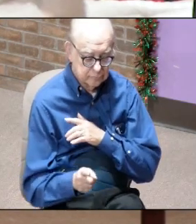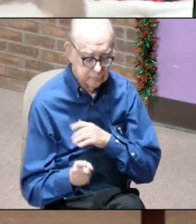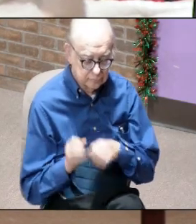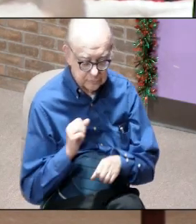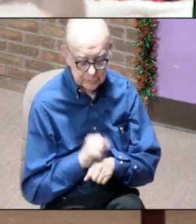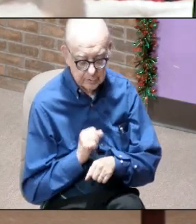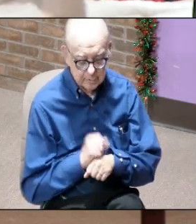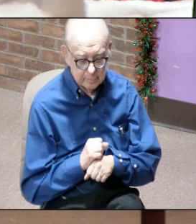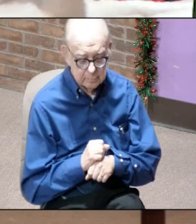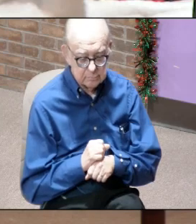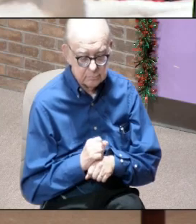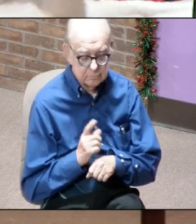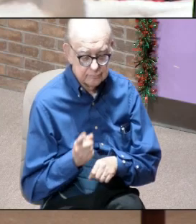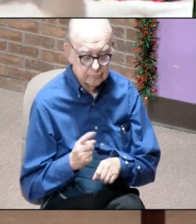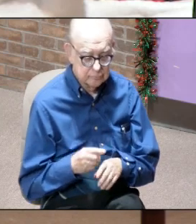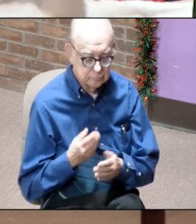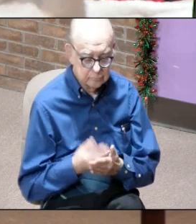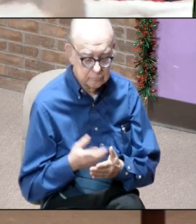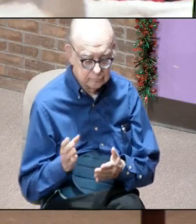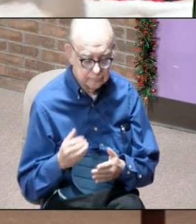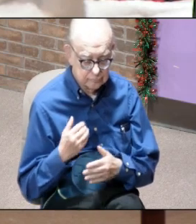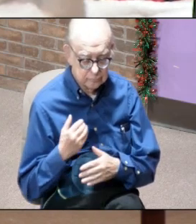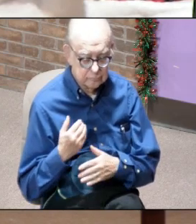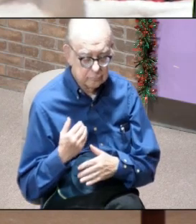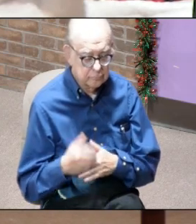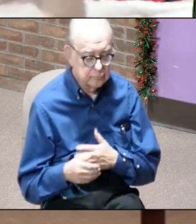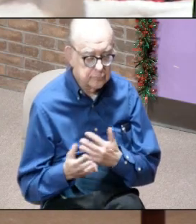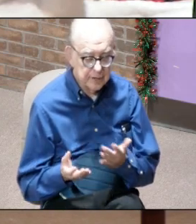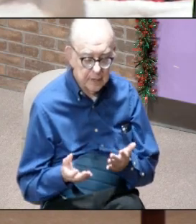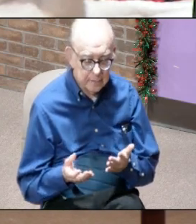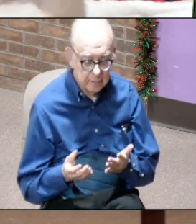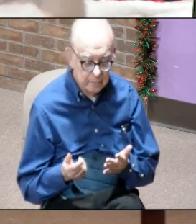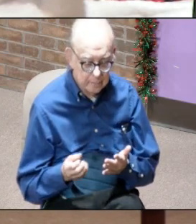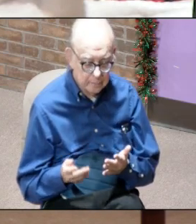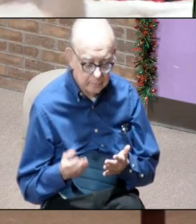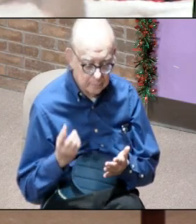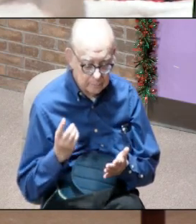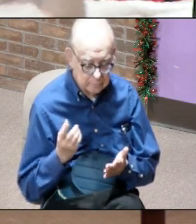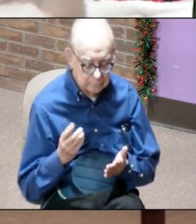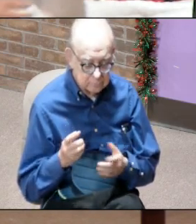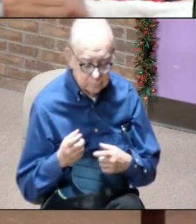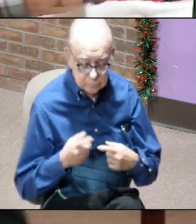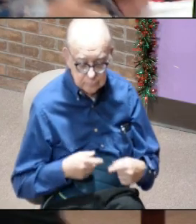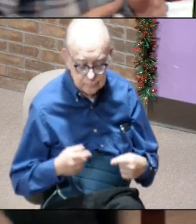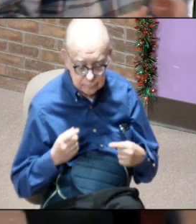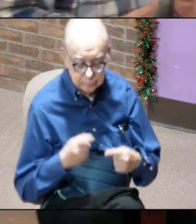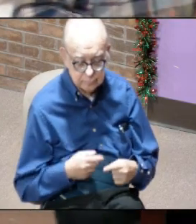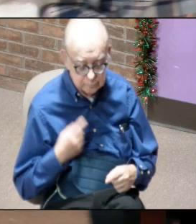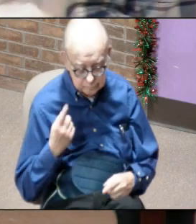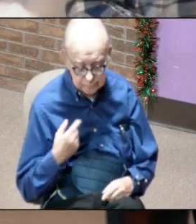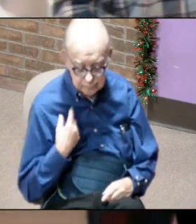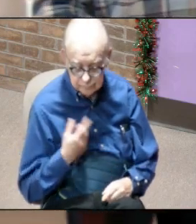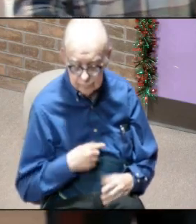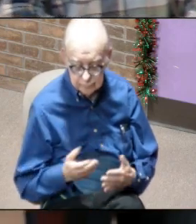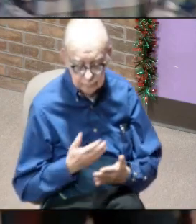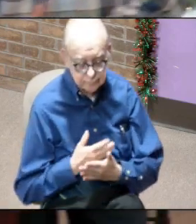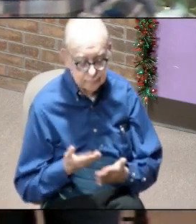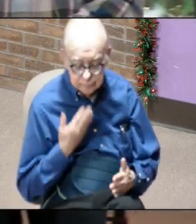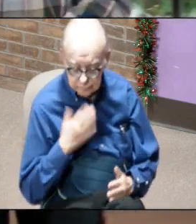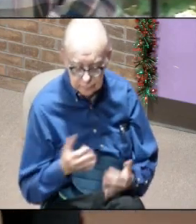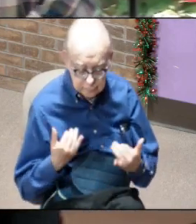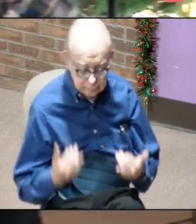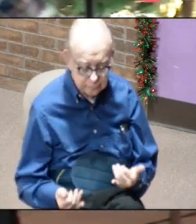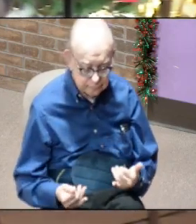working so that you could just buy a loaf of bread. That's what the struggle. We think that we've got things bad